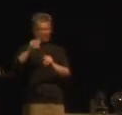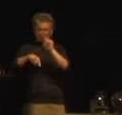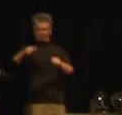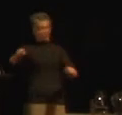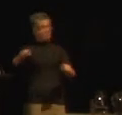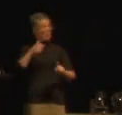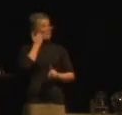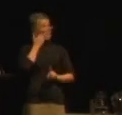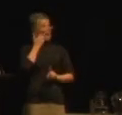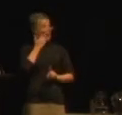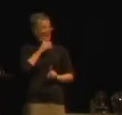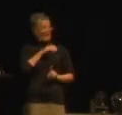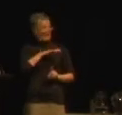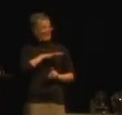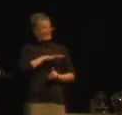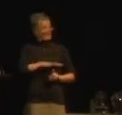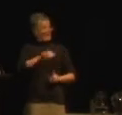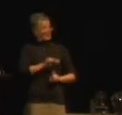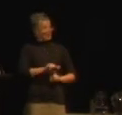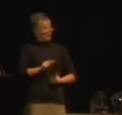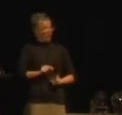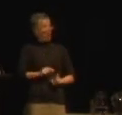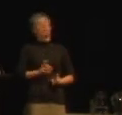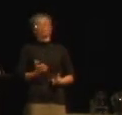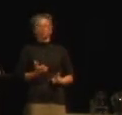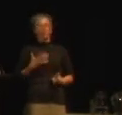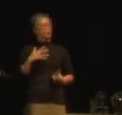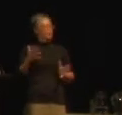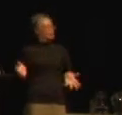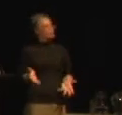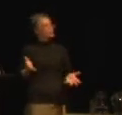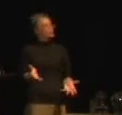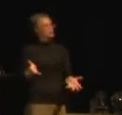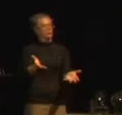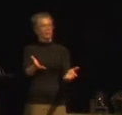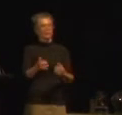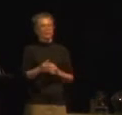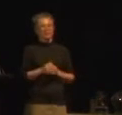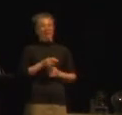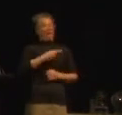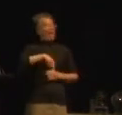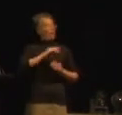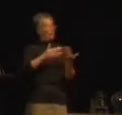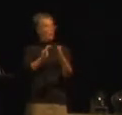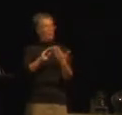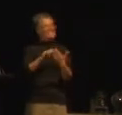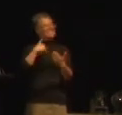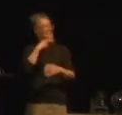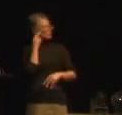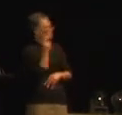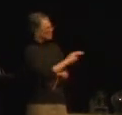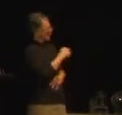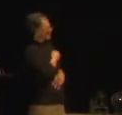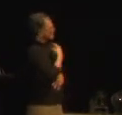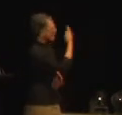whenua. And if we want our cultural institutions to thrive, they must continue to adapt and ensure that our communities see themselves reflected in our collections